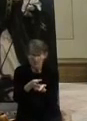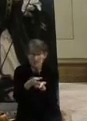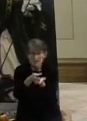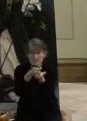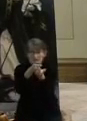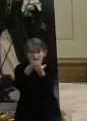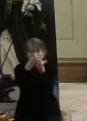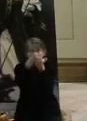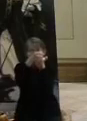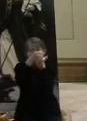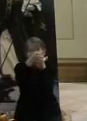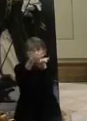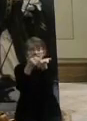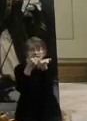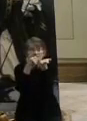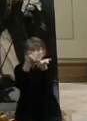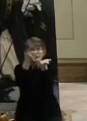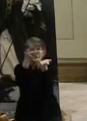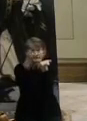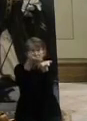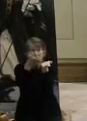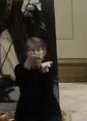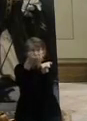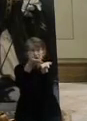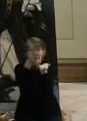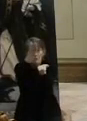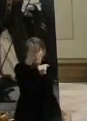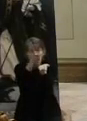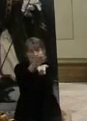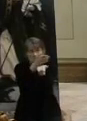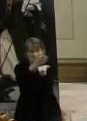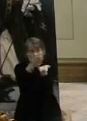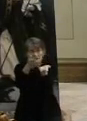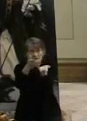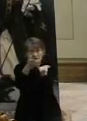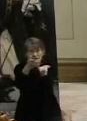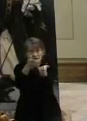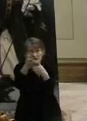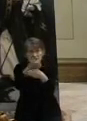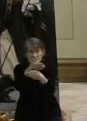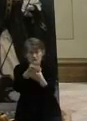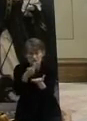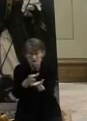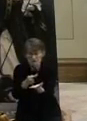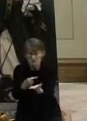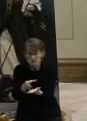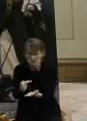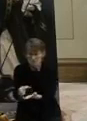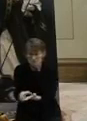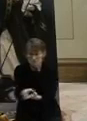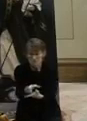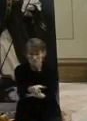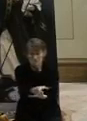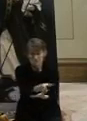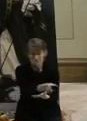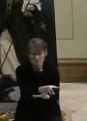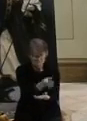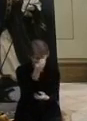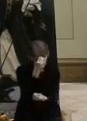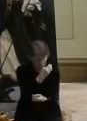once more giving you thanks, he said the blessing and gave the chalice to his disciples,